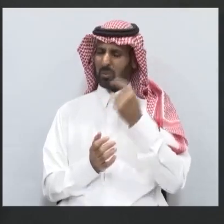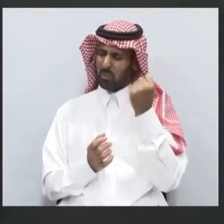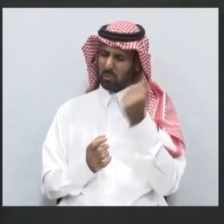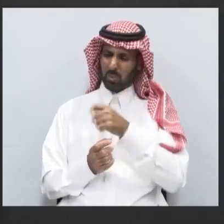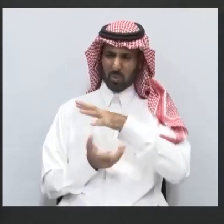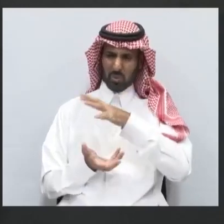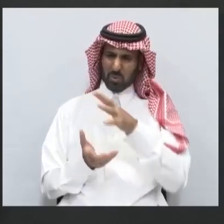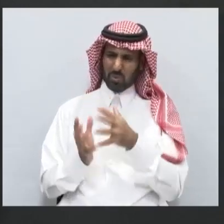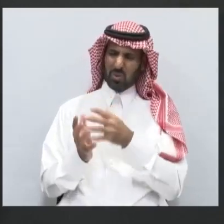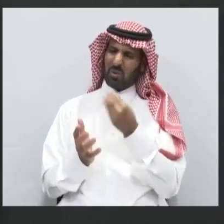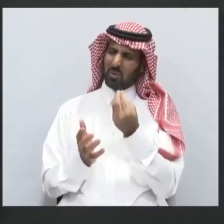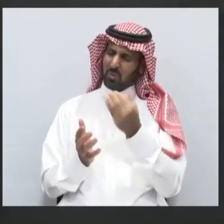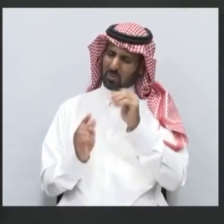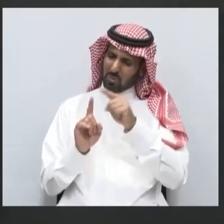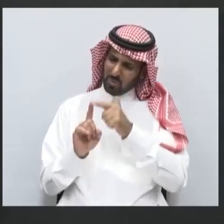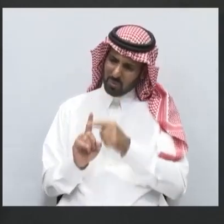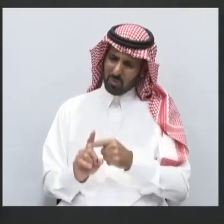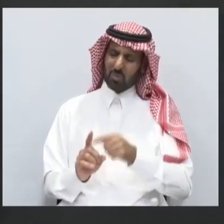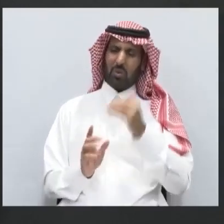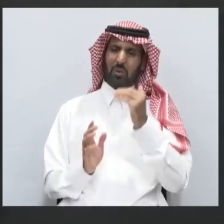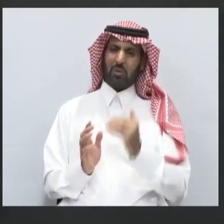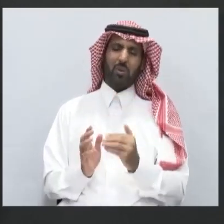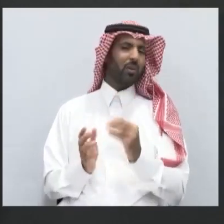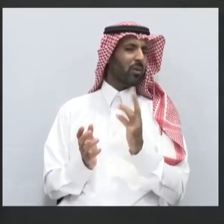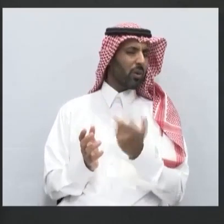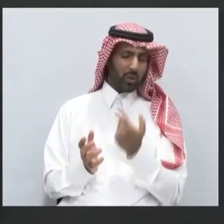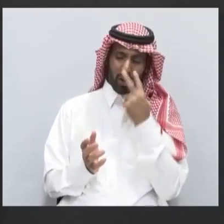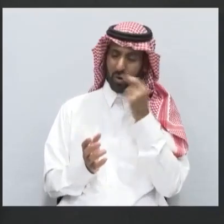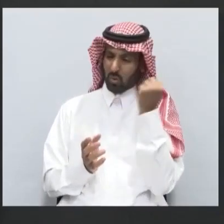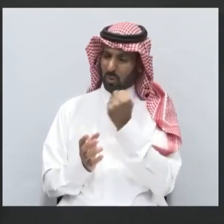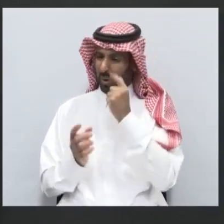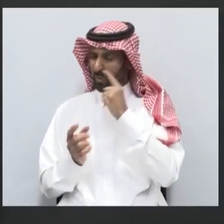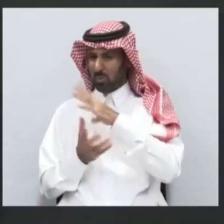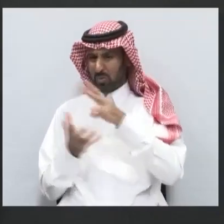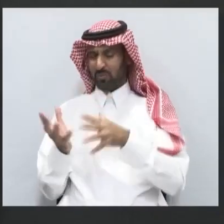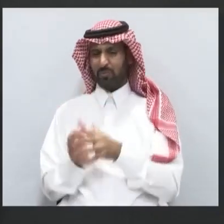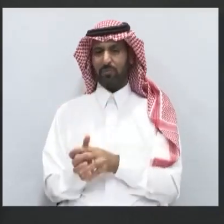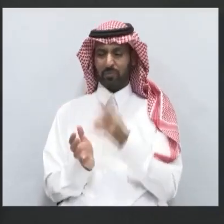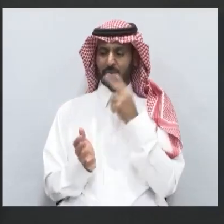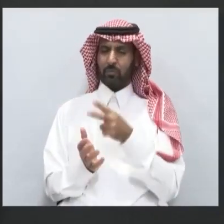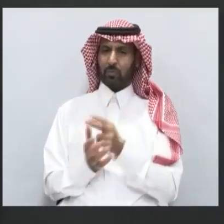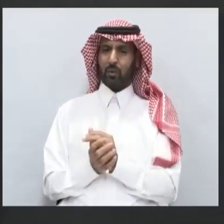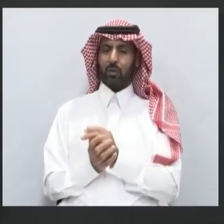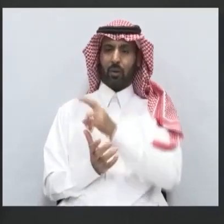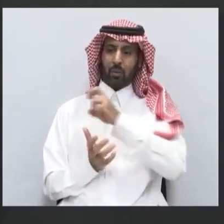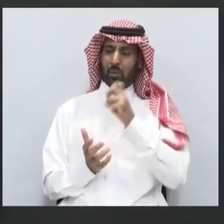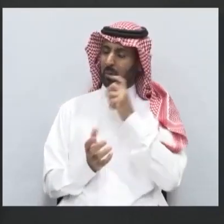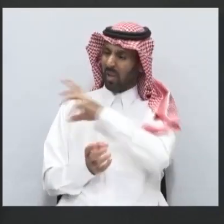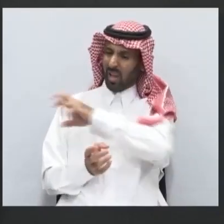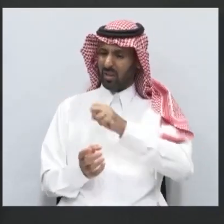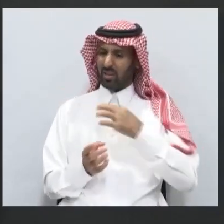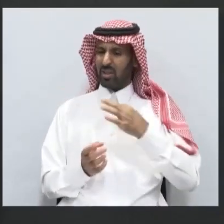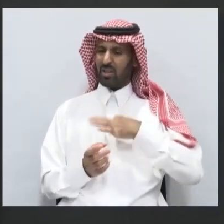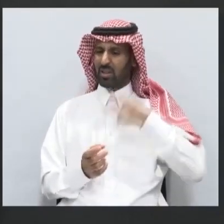very extremely low. So, but what kind of crimes? Have you ever been a witness in a crime? Maybe someone stole a